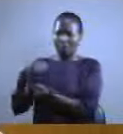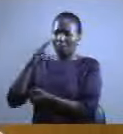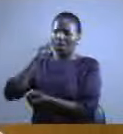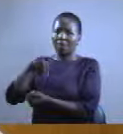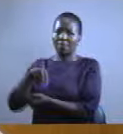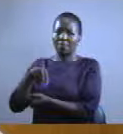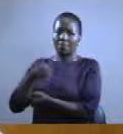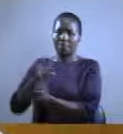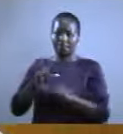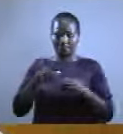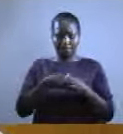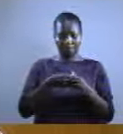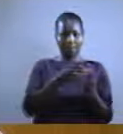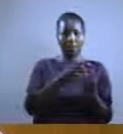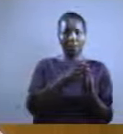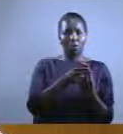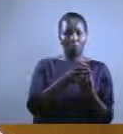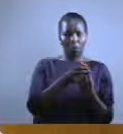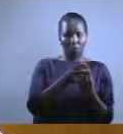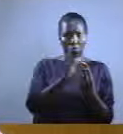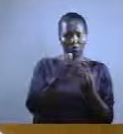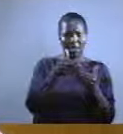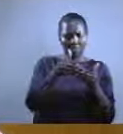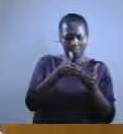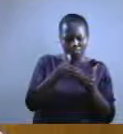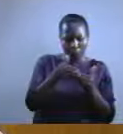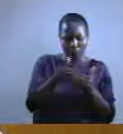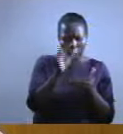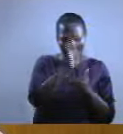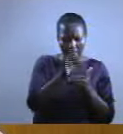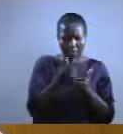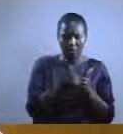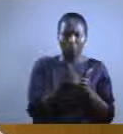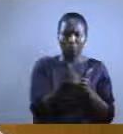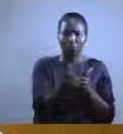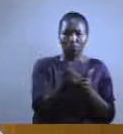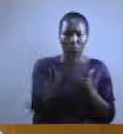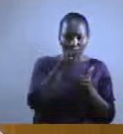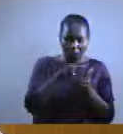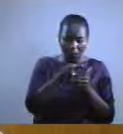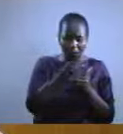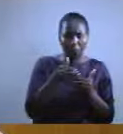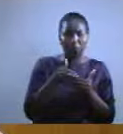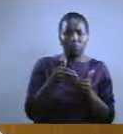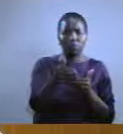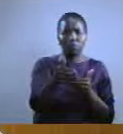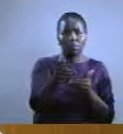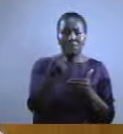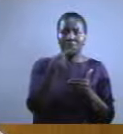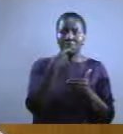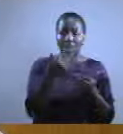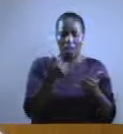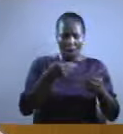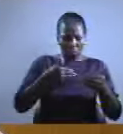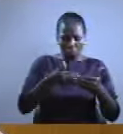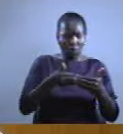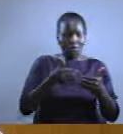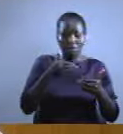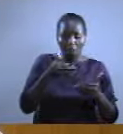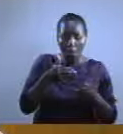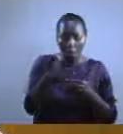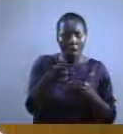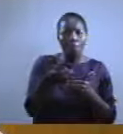Organized labor needs to take a long-term view, and we all need to look at the long-term benefit rather than short-term